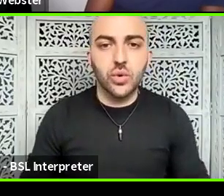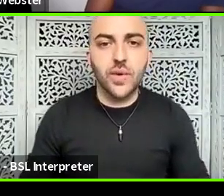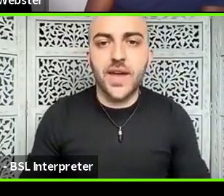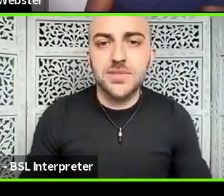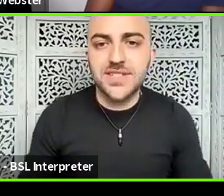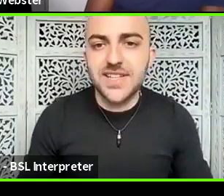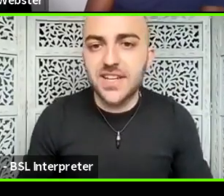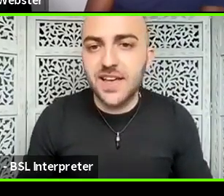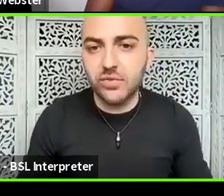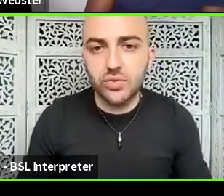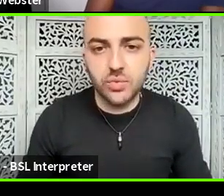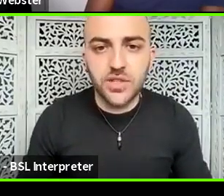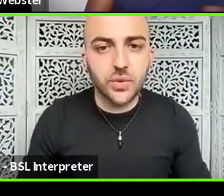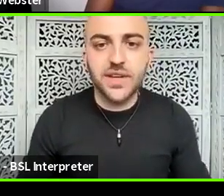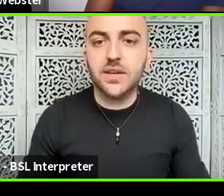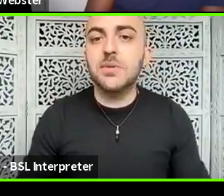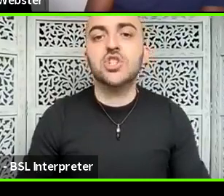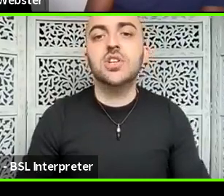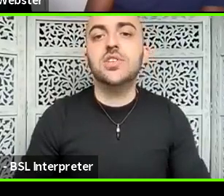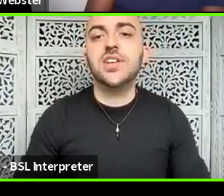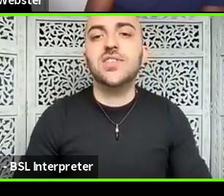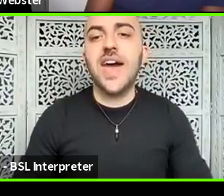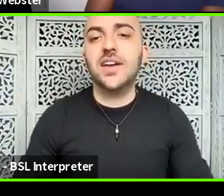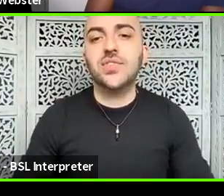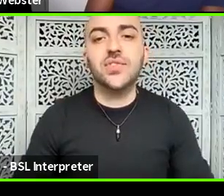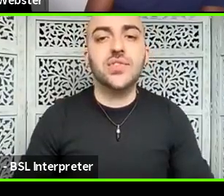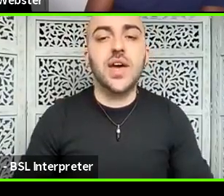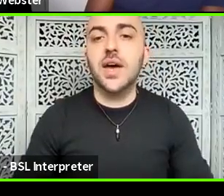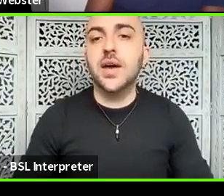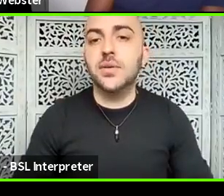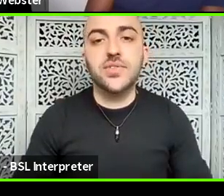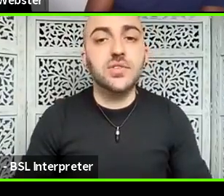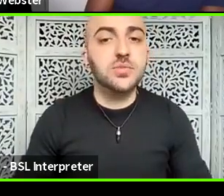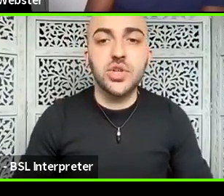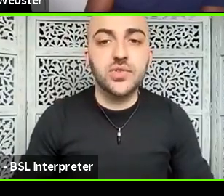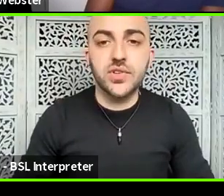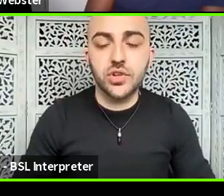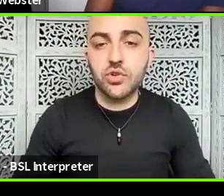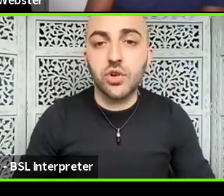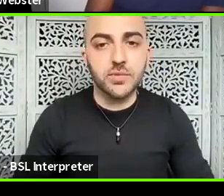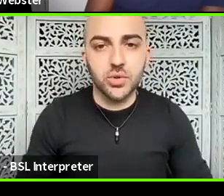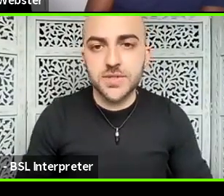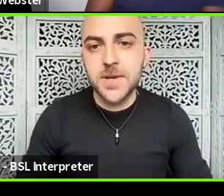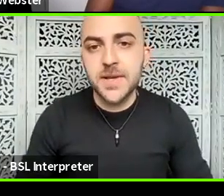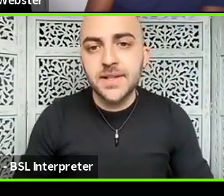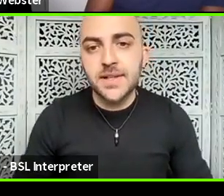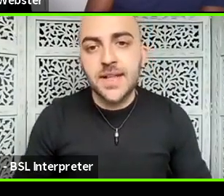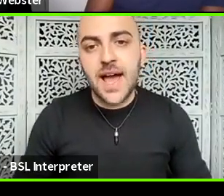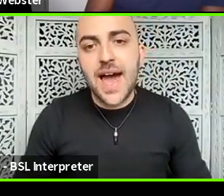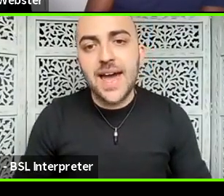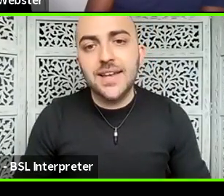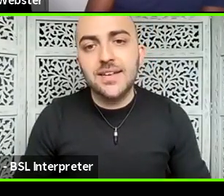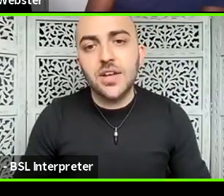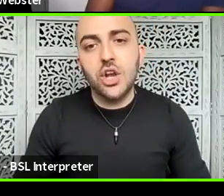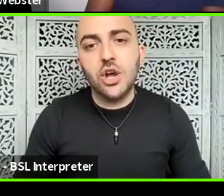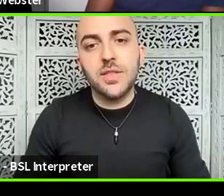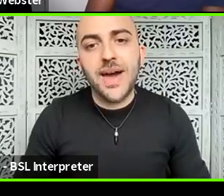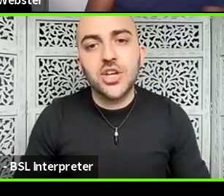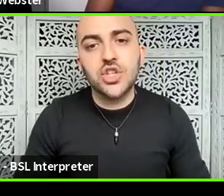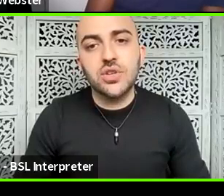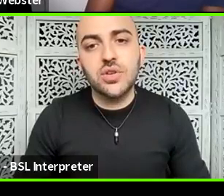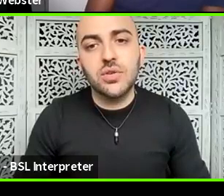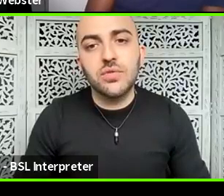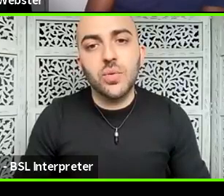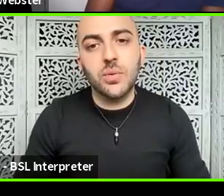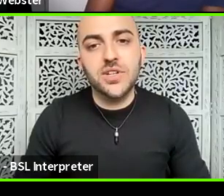level all the way up to senior level. We're talking commissioners, execs, series producers across the board. And a lot